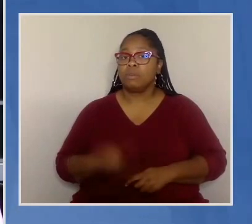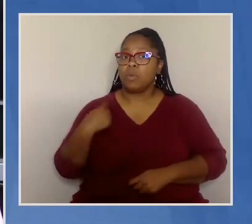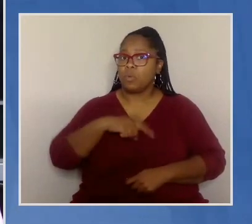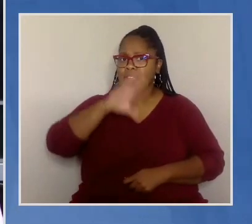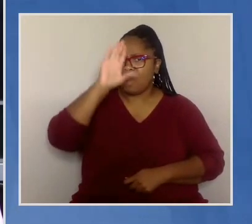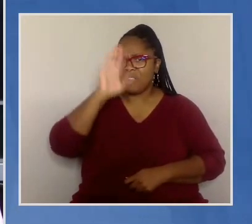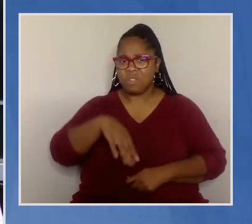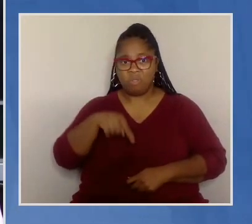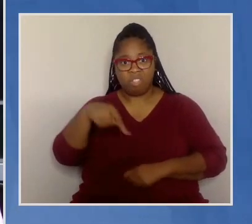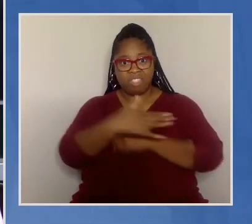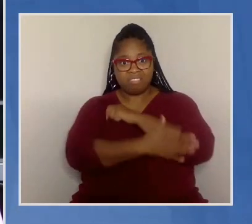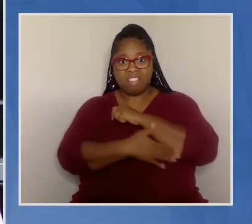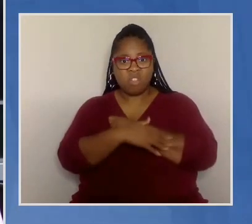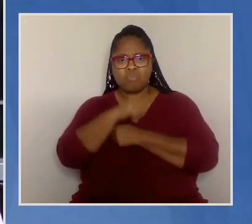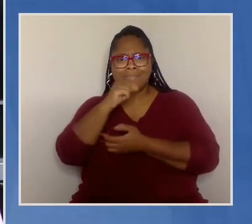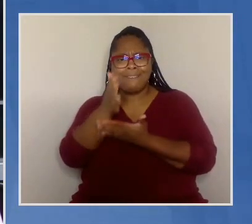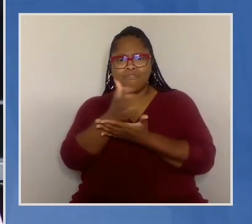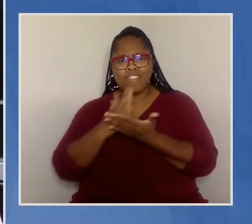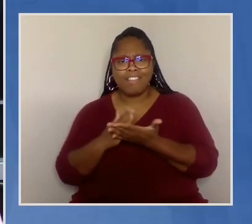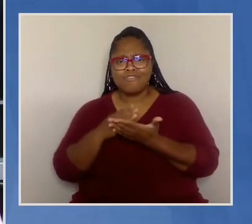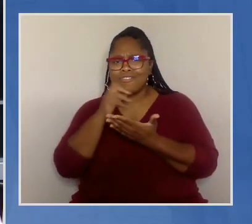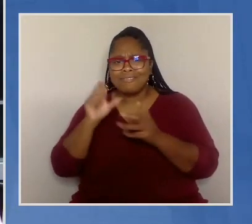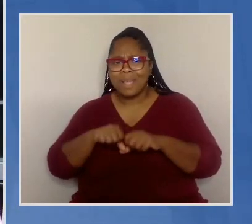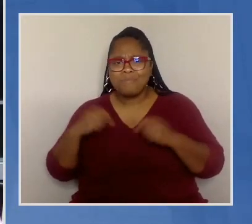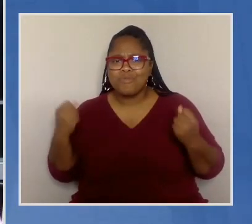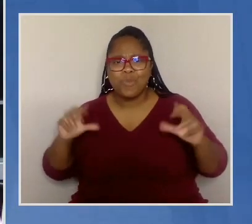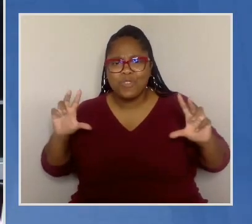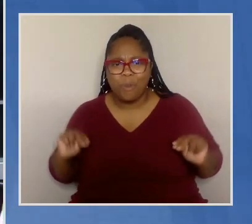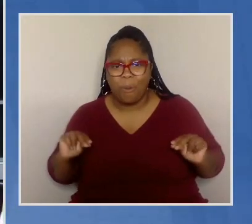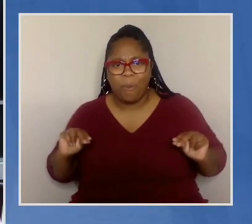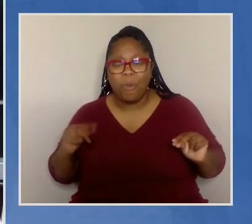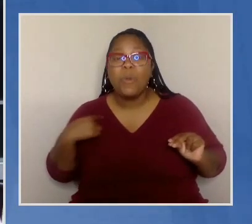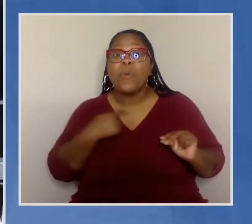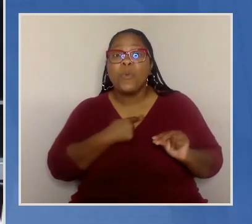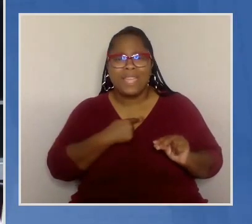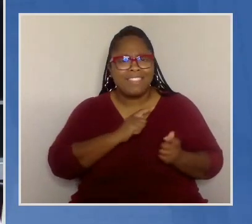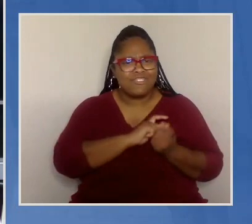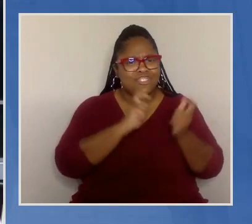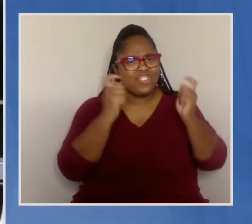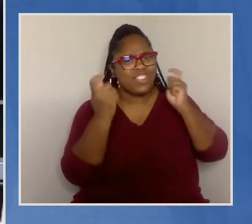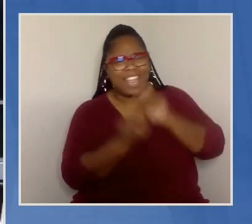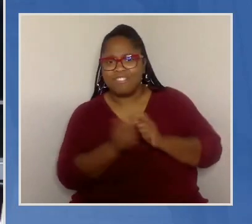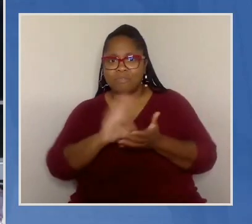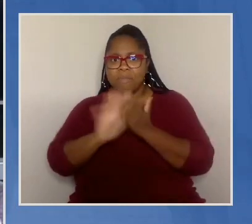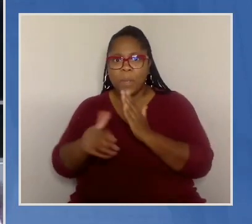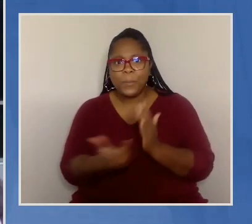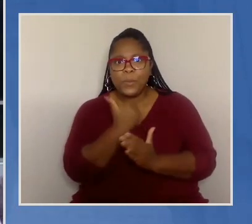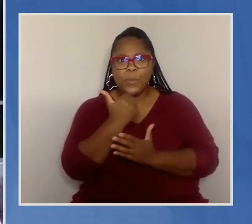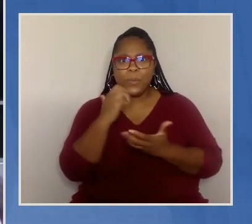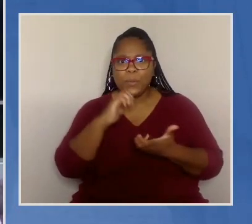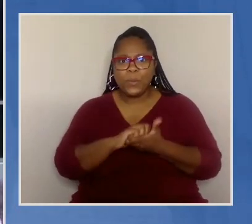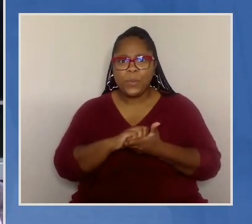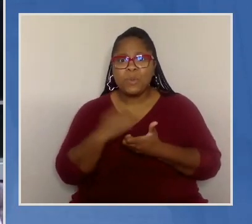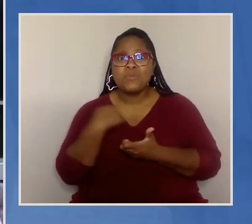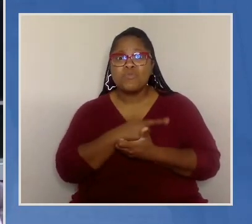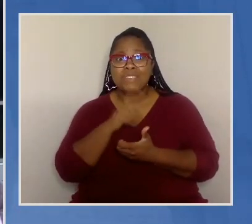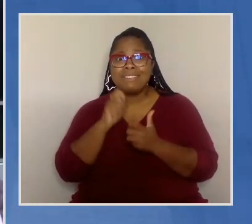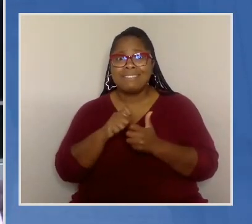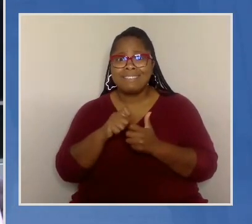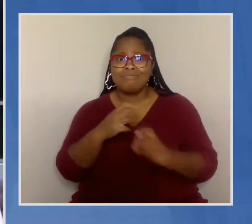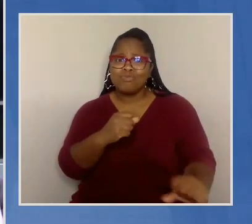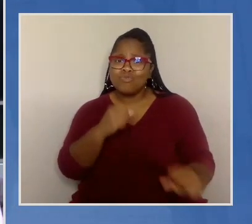know we're not fractured and broken. We're becoming something new. We just need